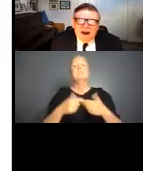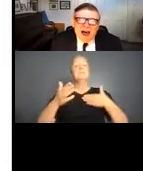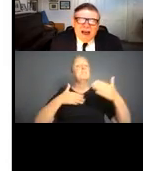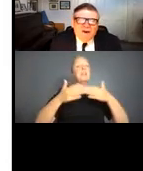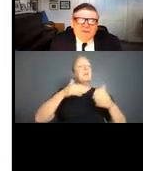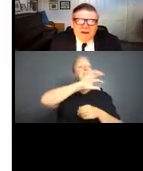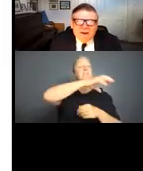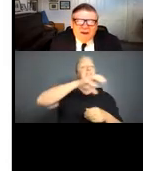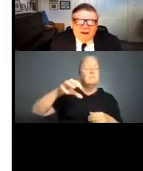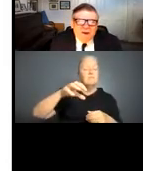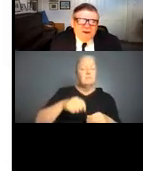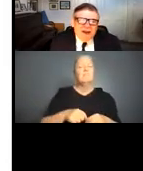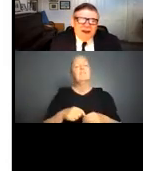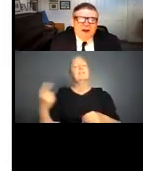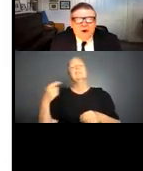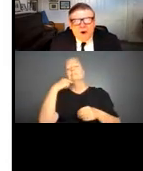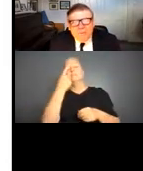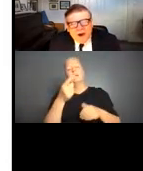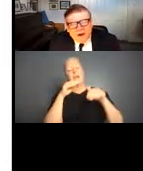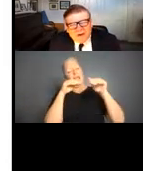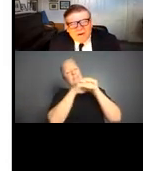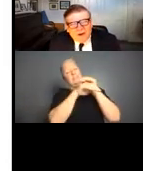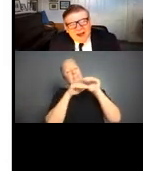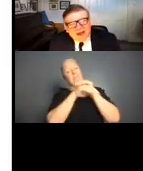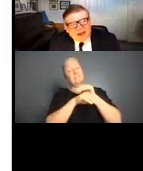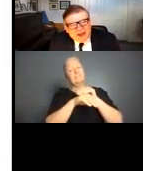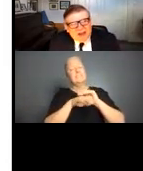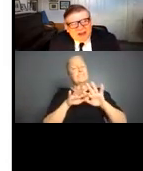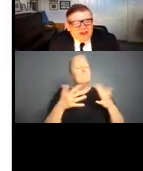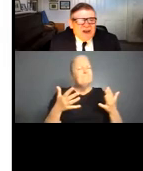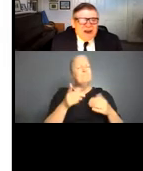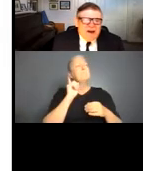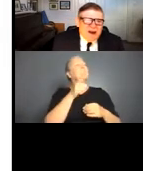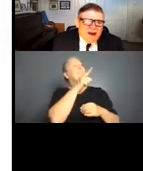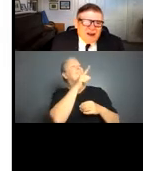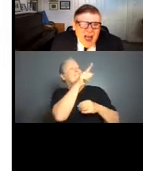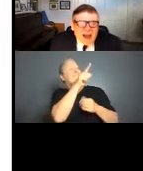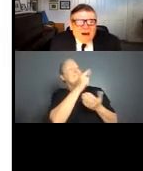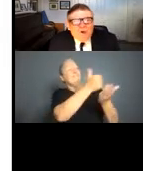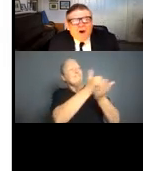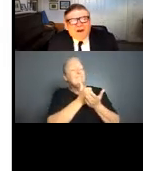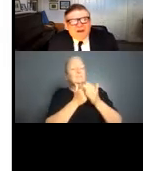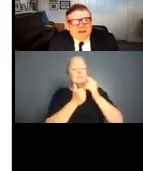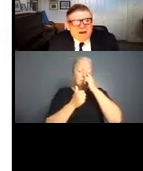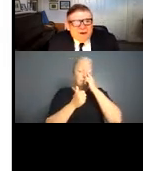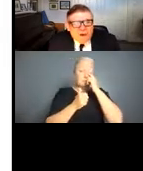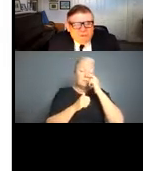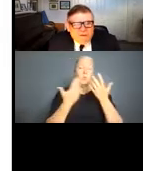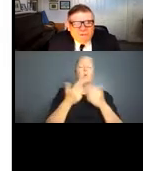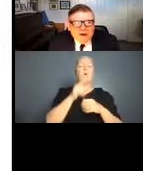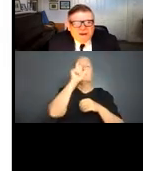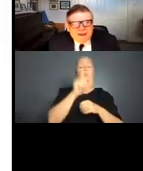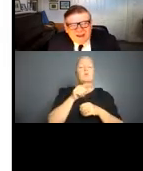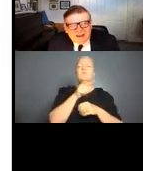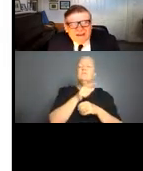they relied on people in the community or personal assistants, care workers. We